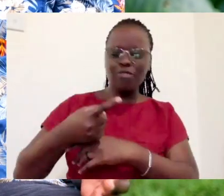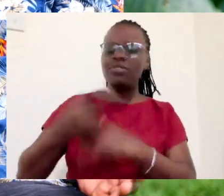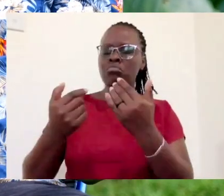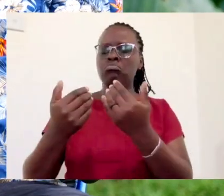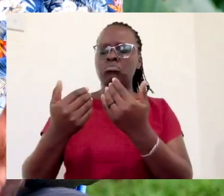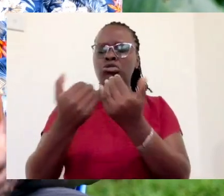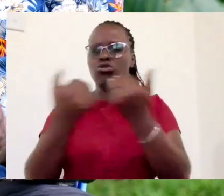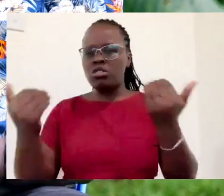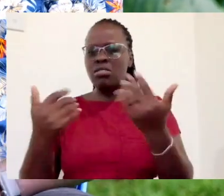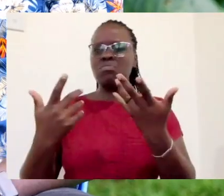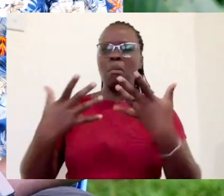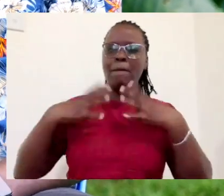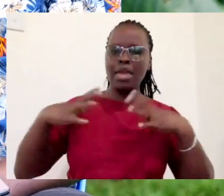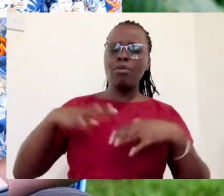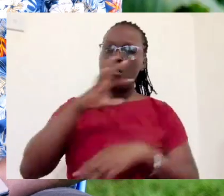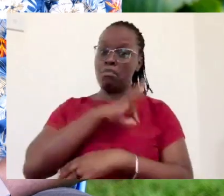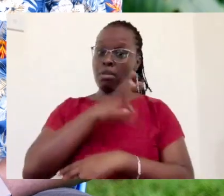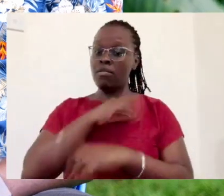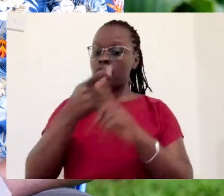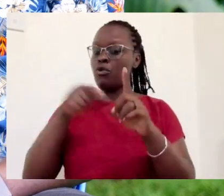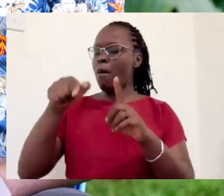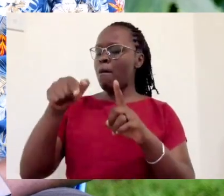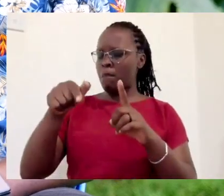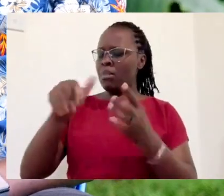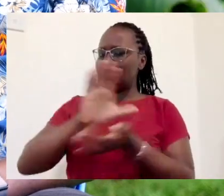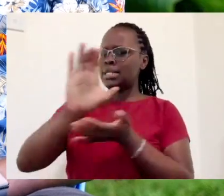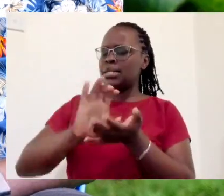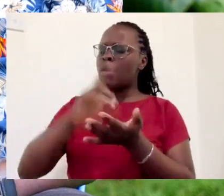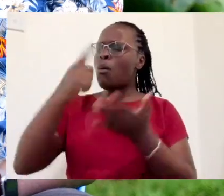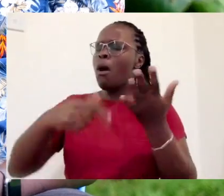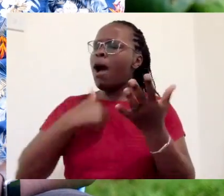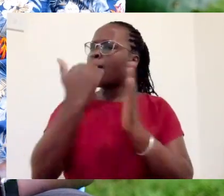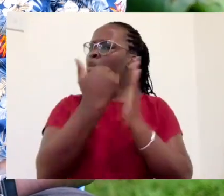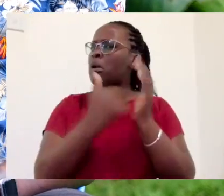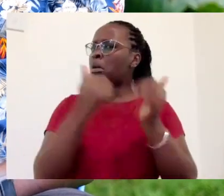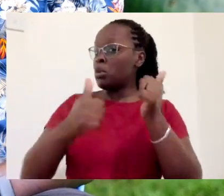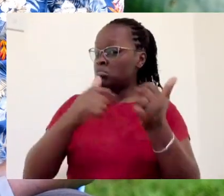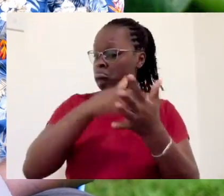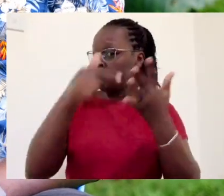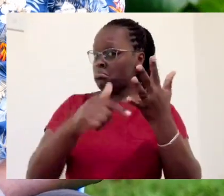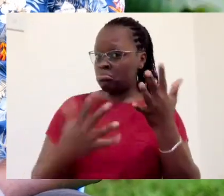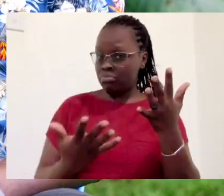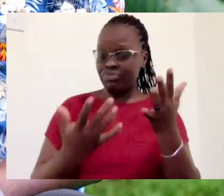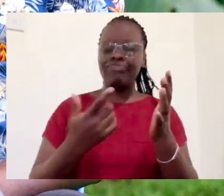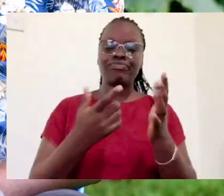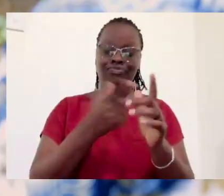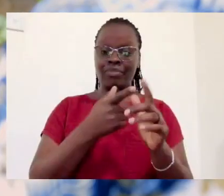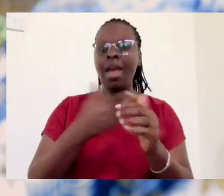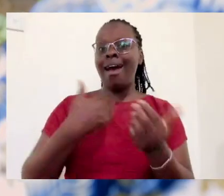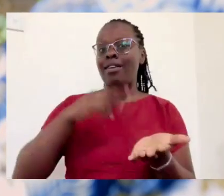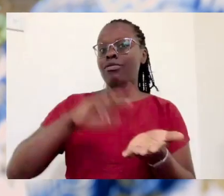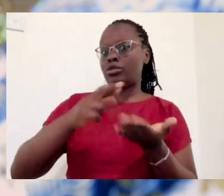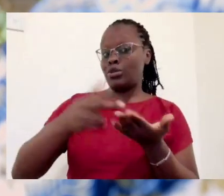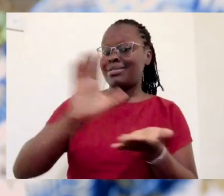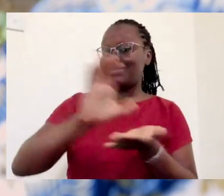young people and families have benefited from Elimu. Could you tell us some of the programs that you run? At Elimu,